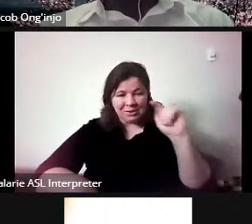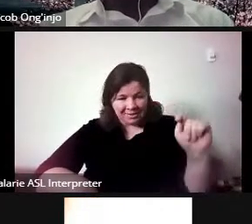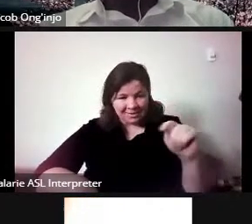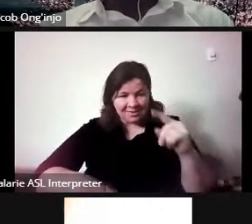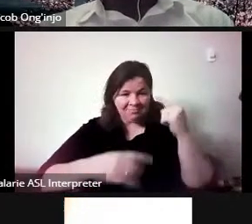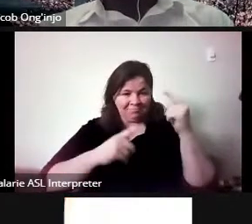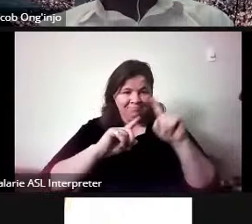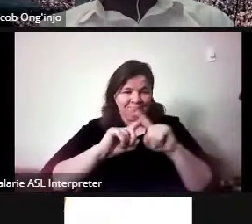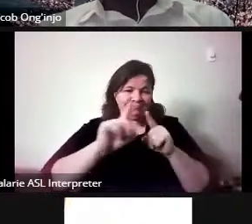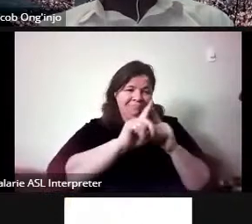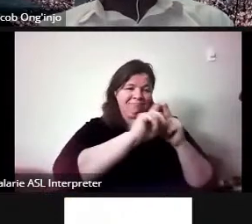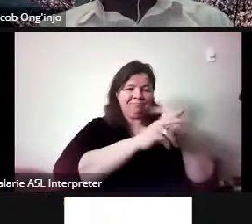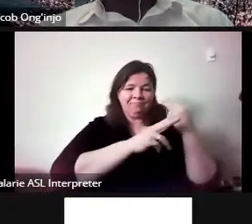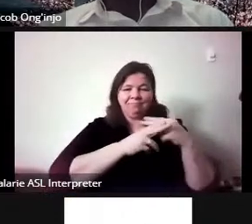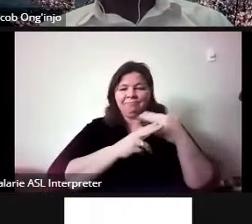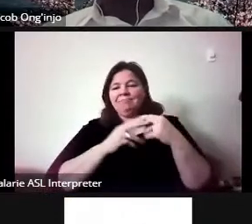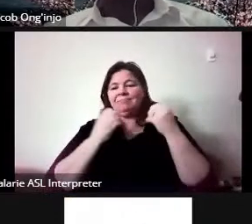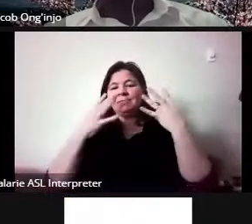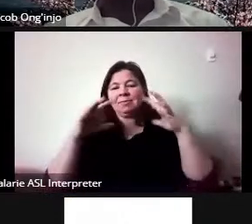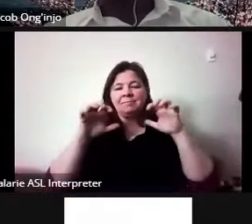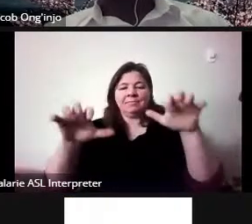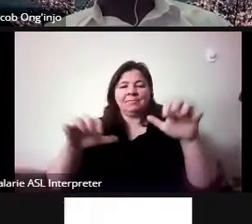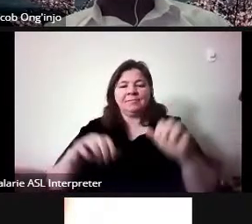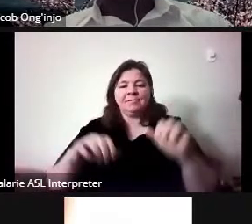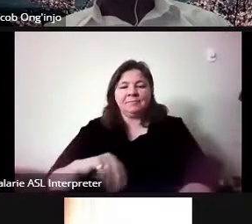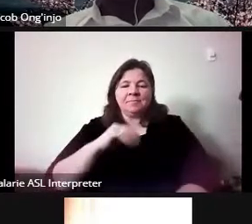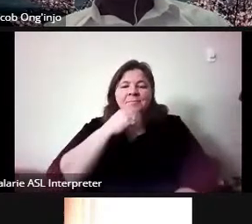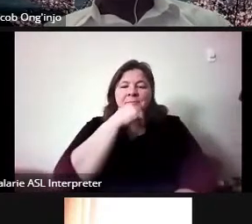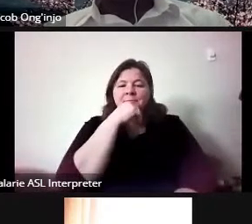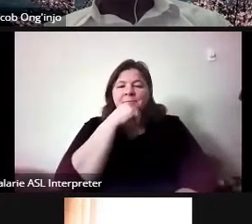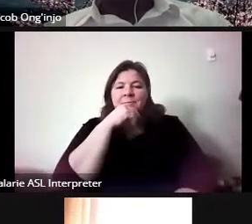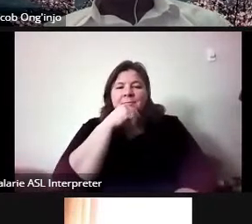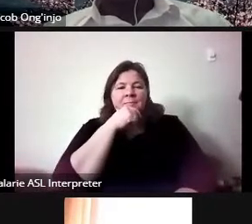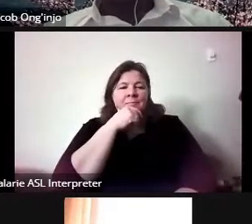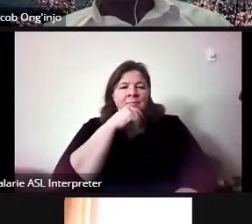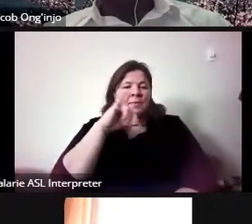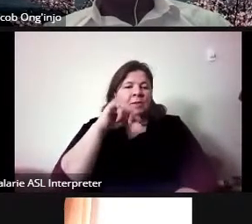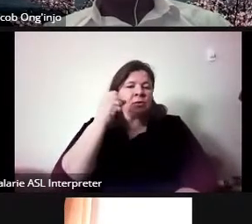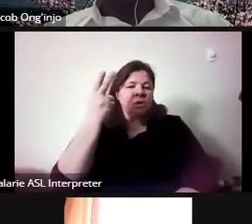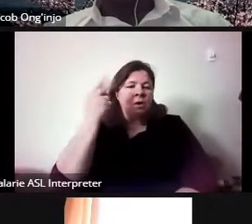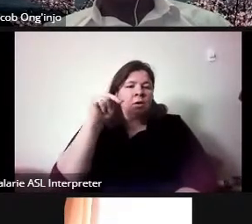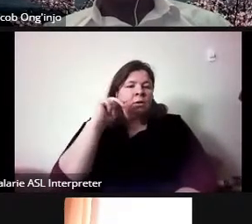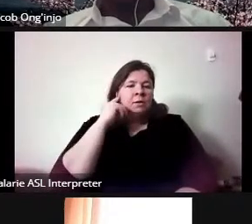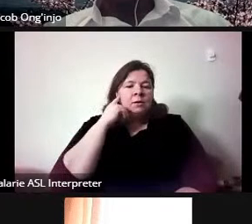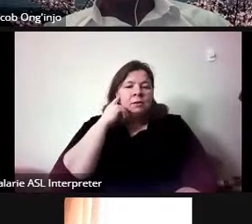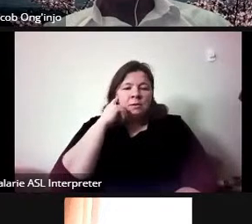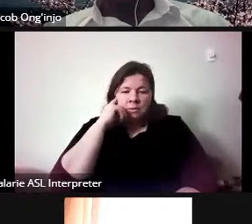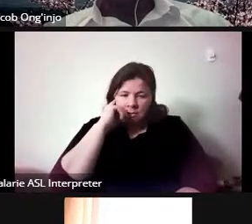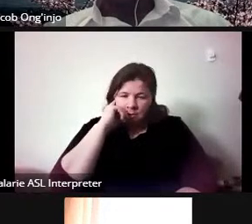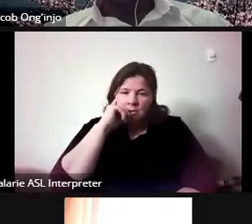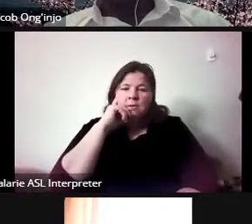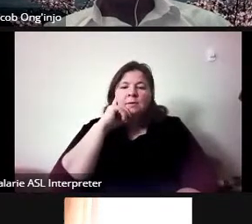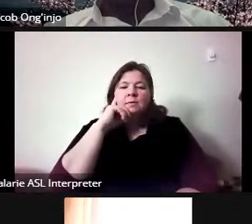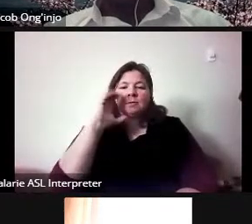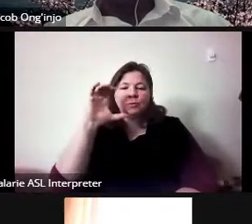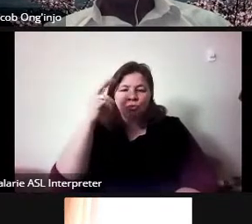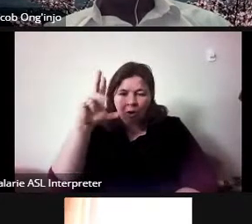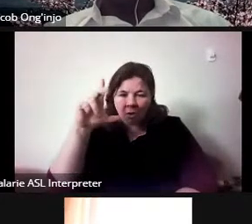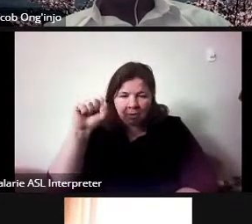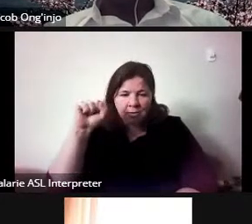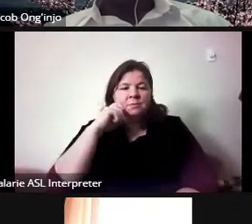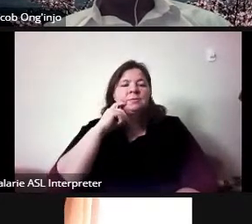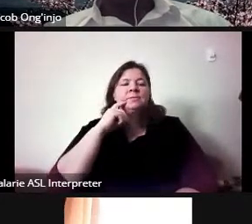you. Verdius Sultan, welcome to you. Louise, Jean-Louise from USA, welcome to you. Charles Aziz, welcome to